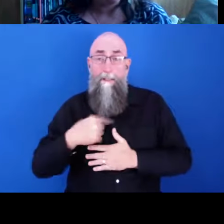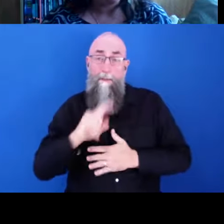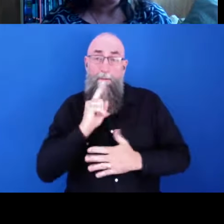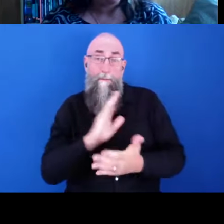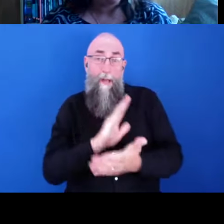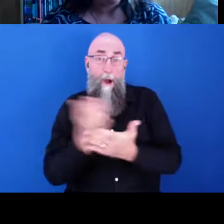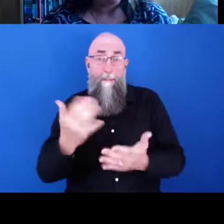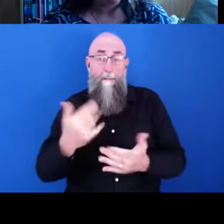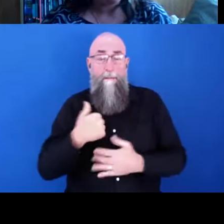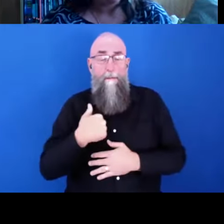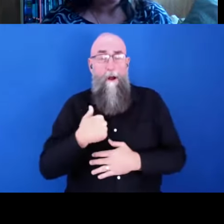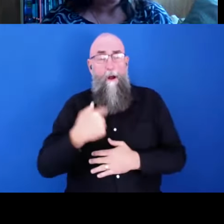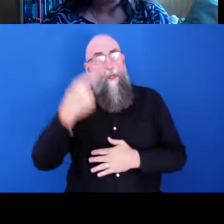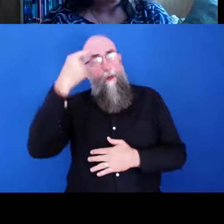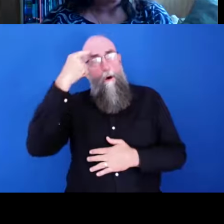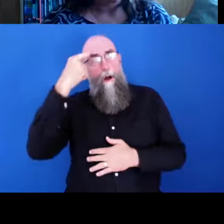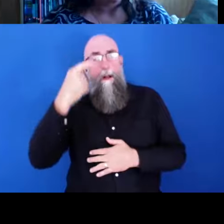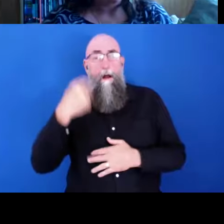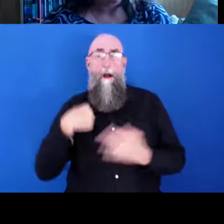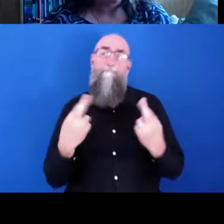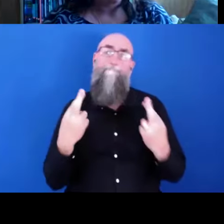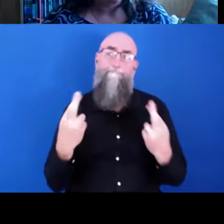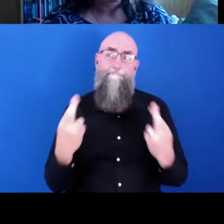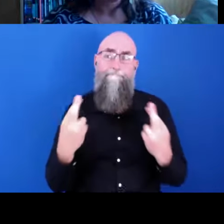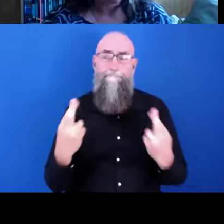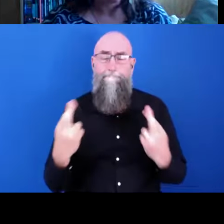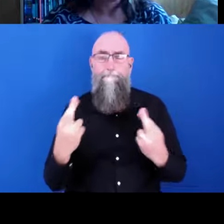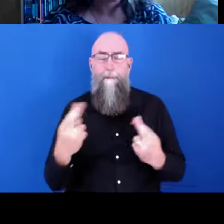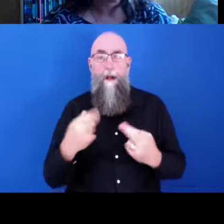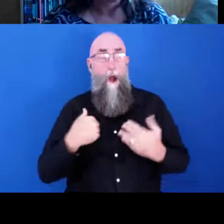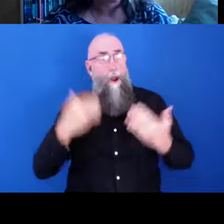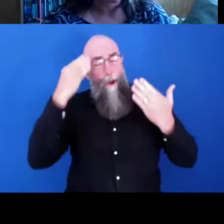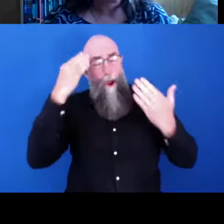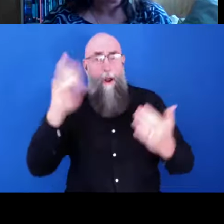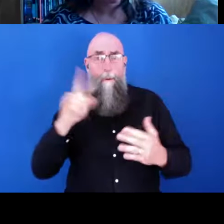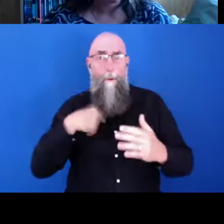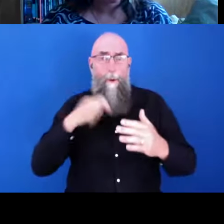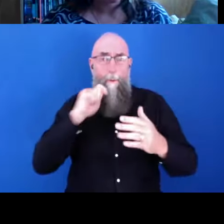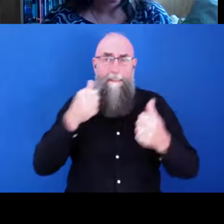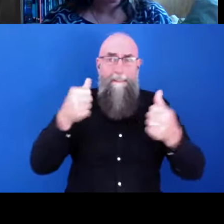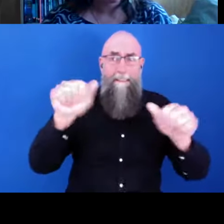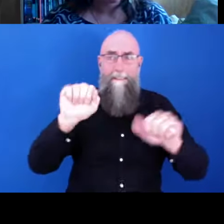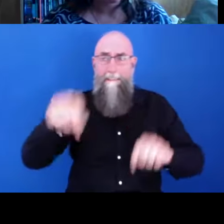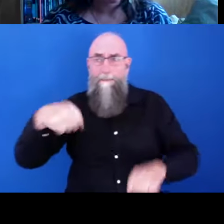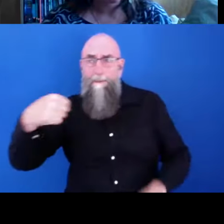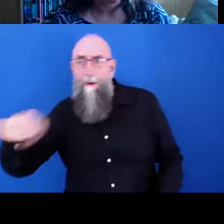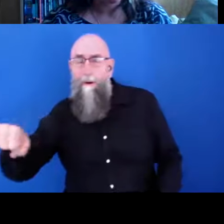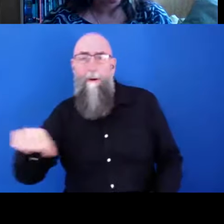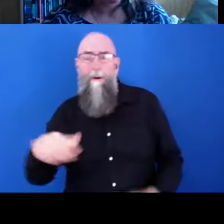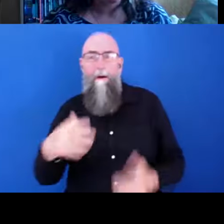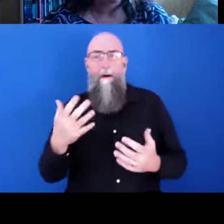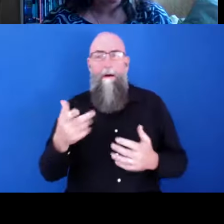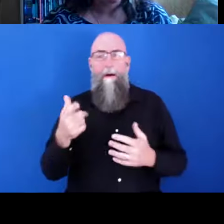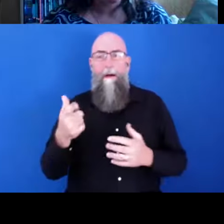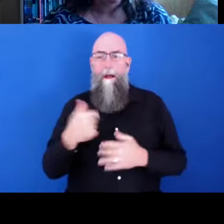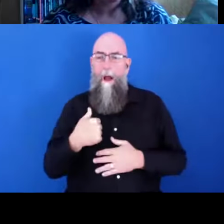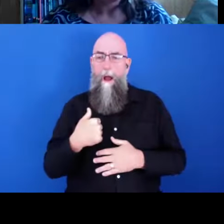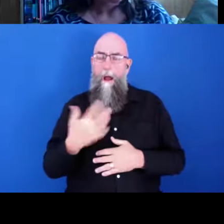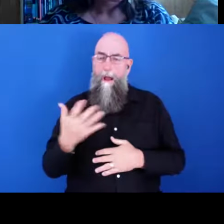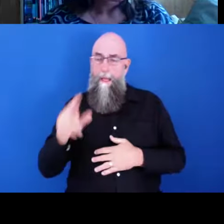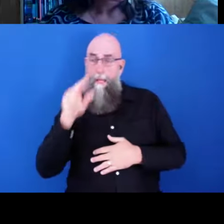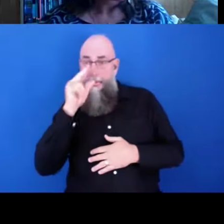when I put, when we put the application and I said, look, I don't know what the outcome is going to be. These are people who I value really highly as